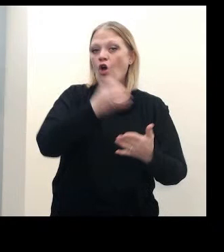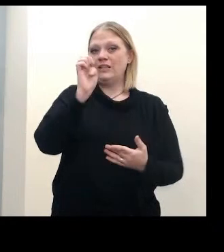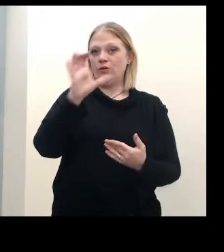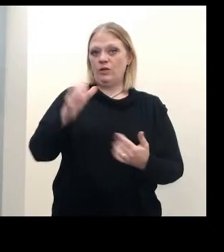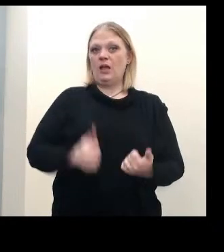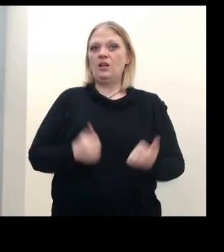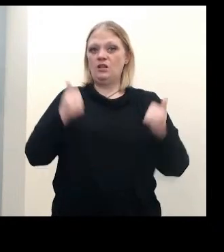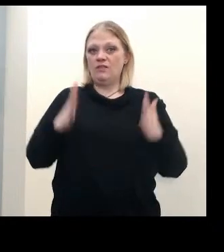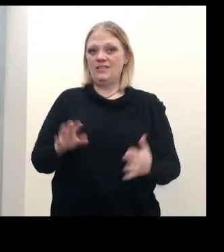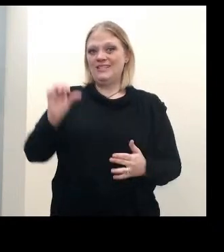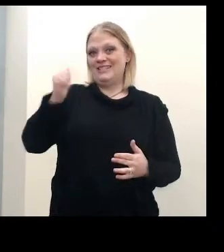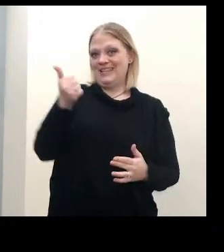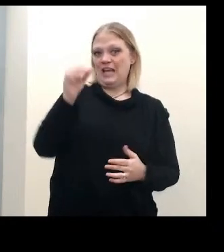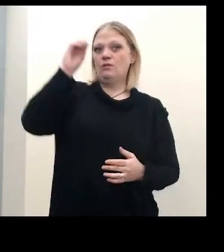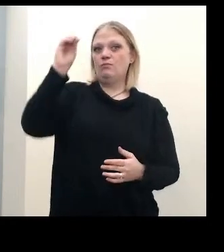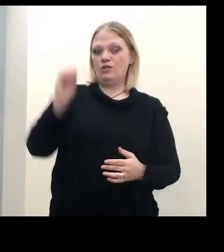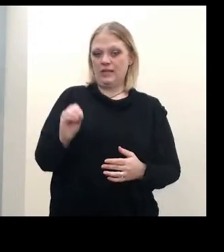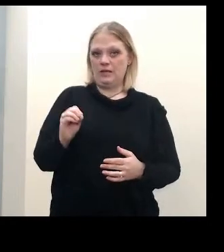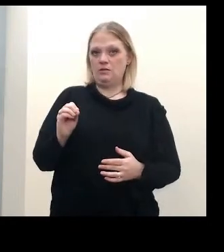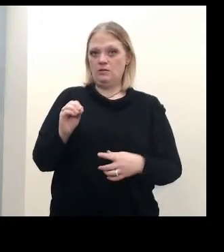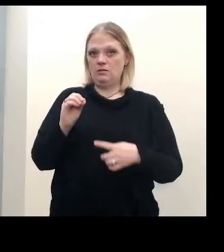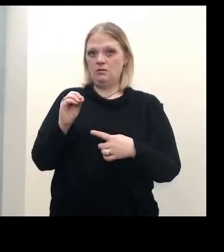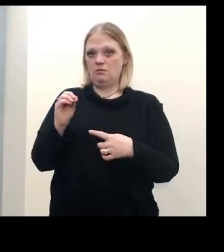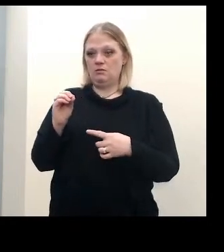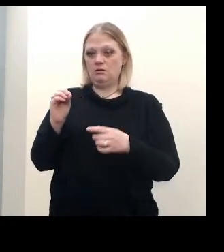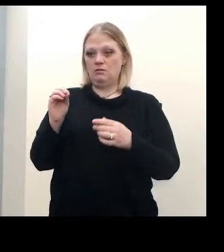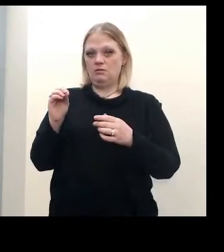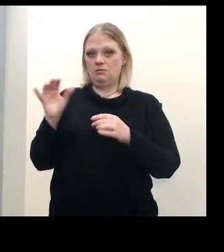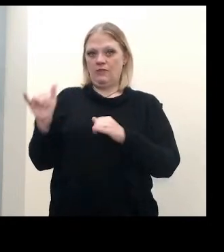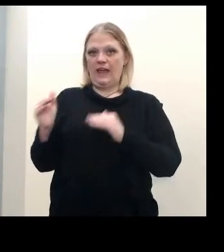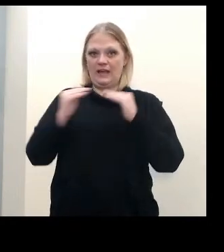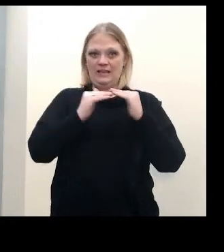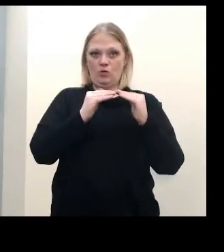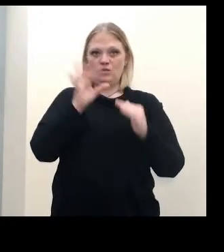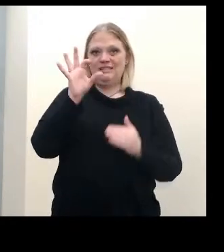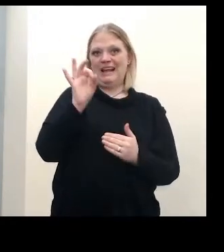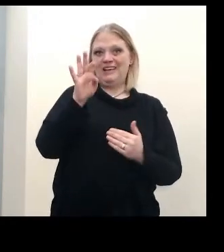residents, 10%, which is specifically